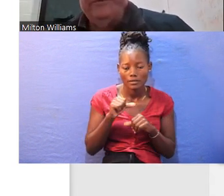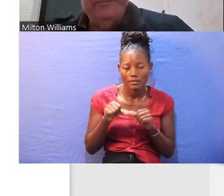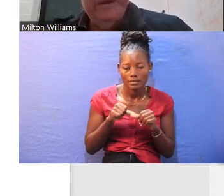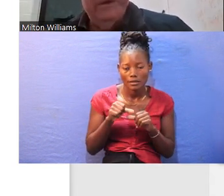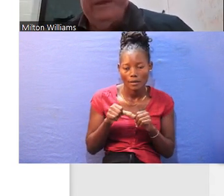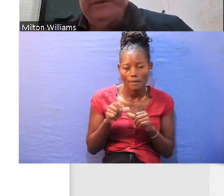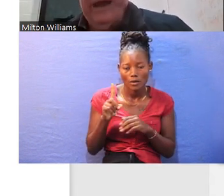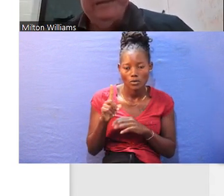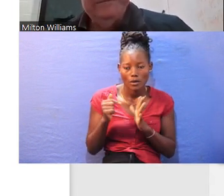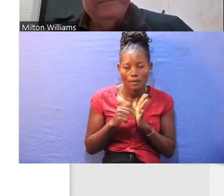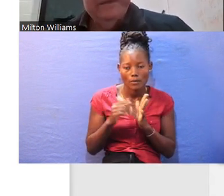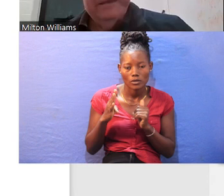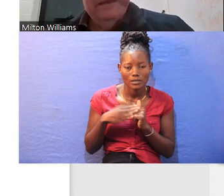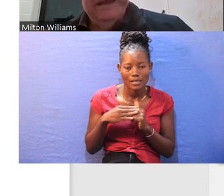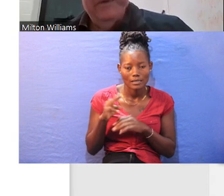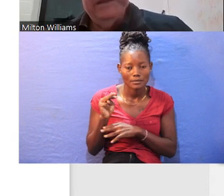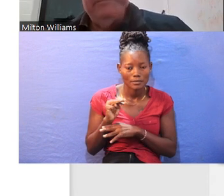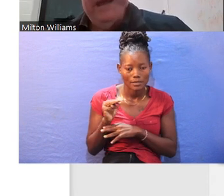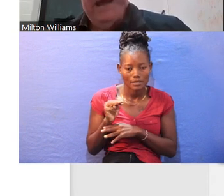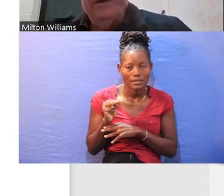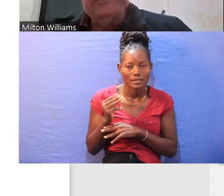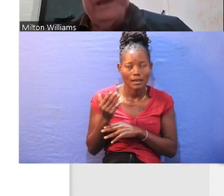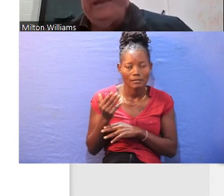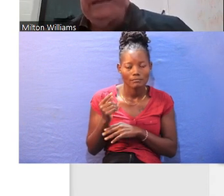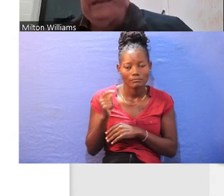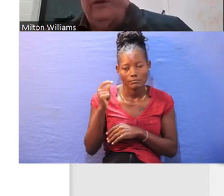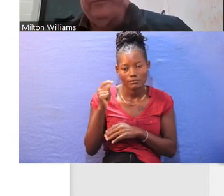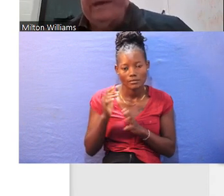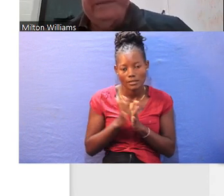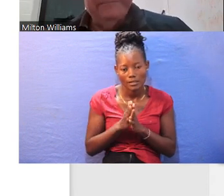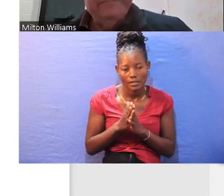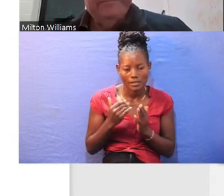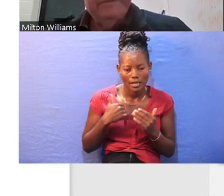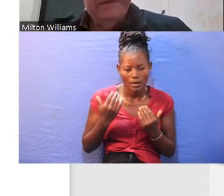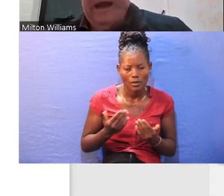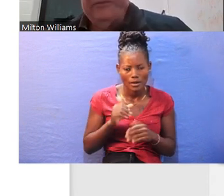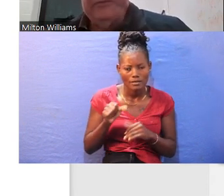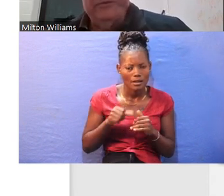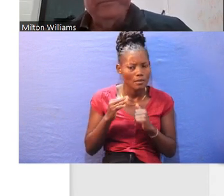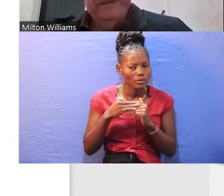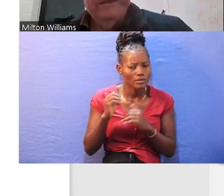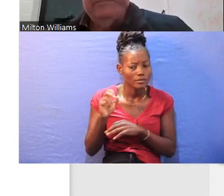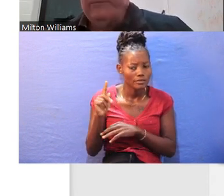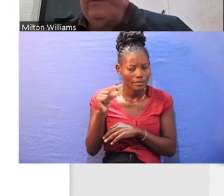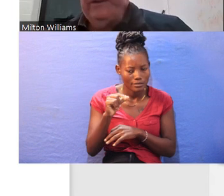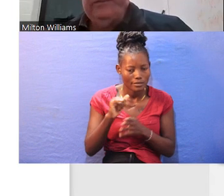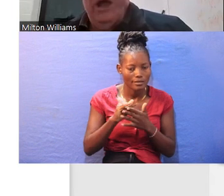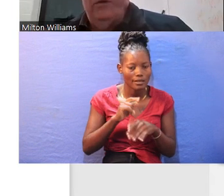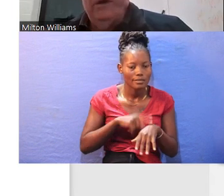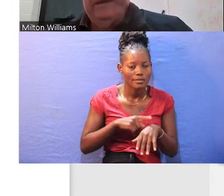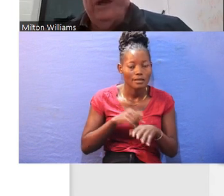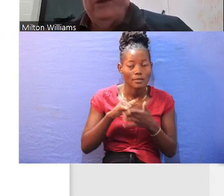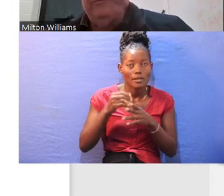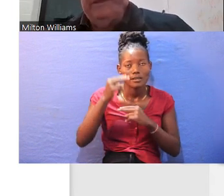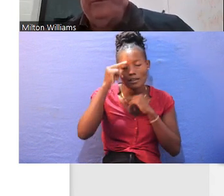1.90 meters, about 1.90 meters. And I weighed about 80 kilos back then in high school, but I was very